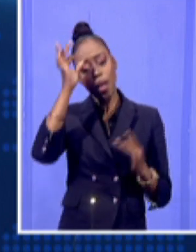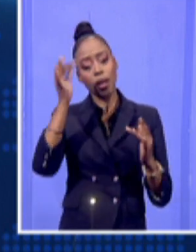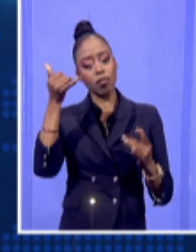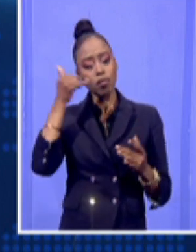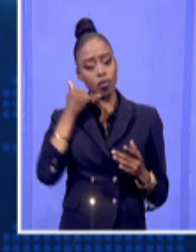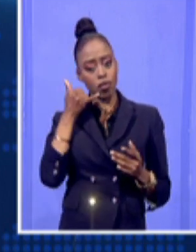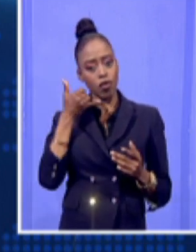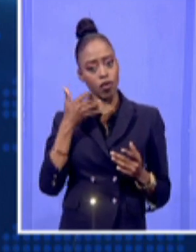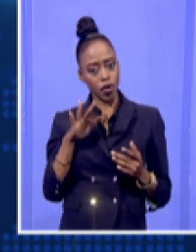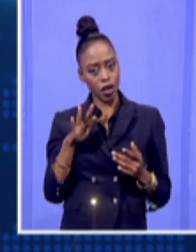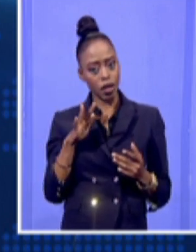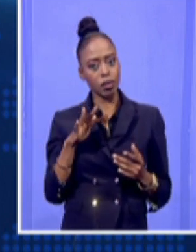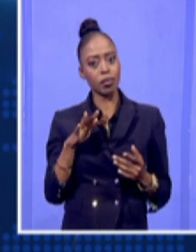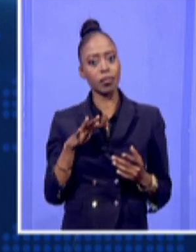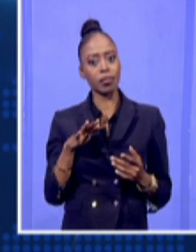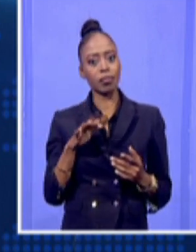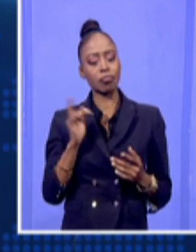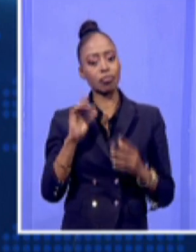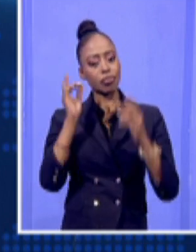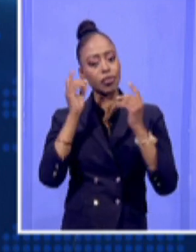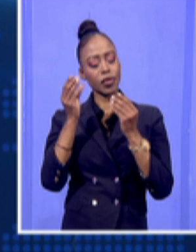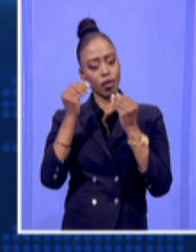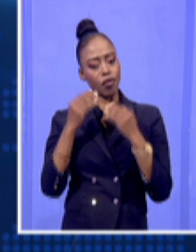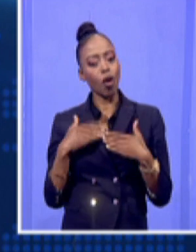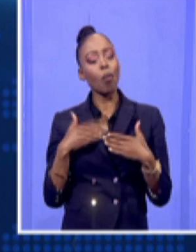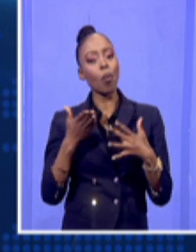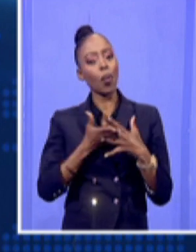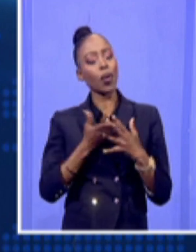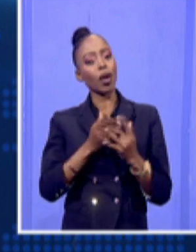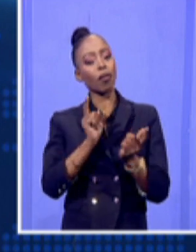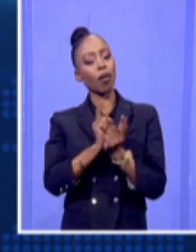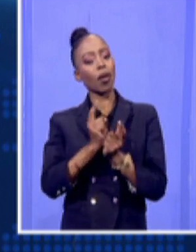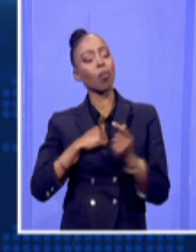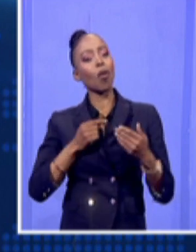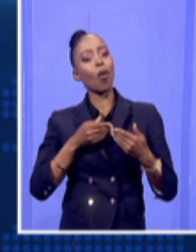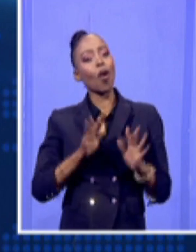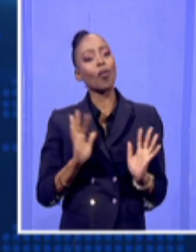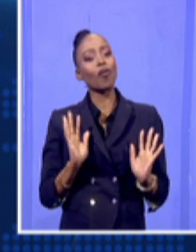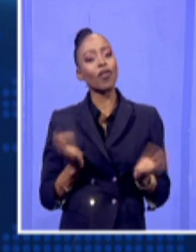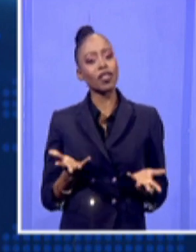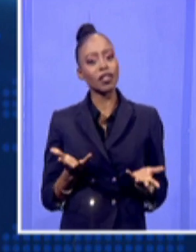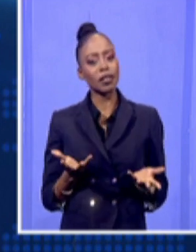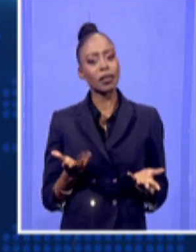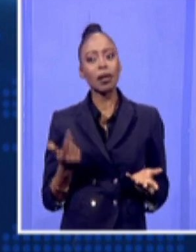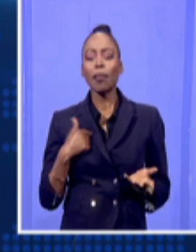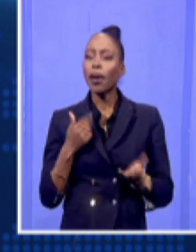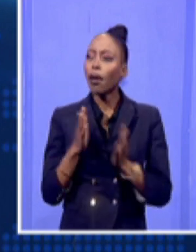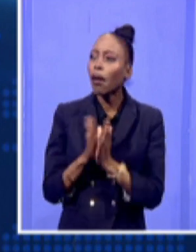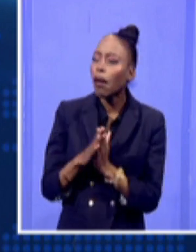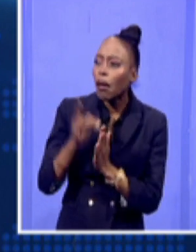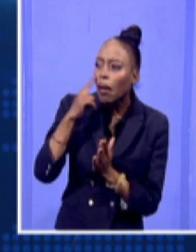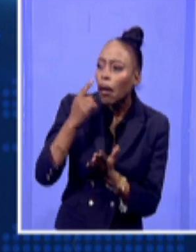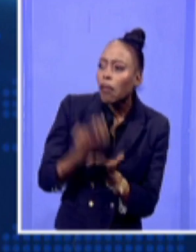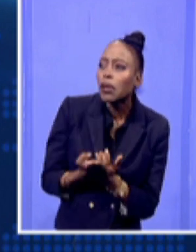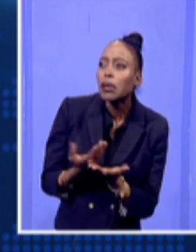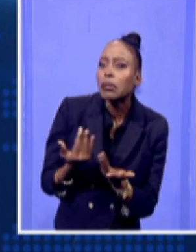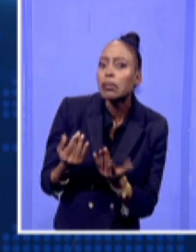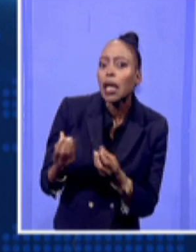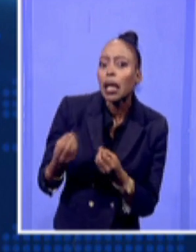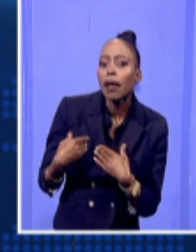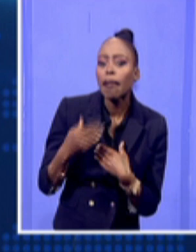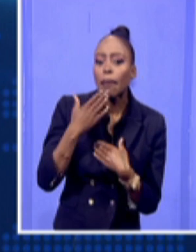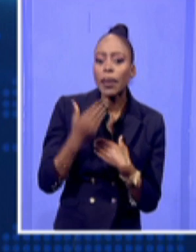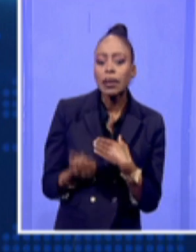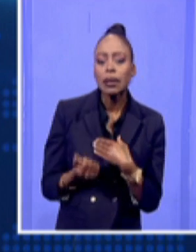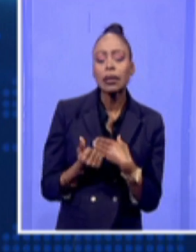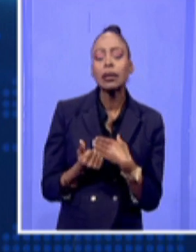been made aware that there are charges. I requested evidence of the charges